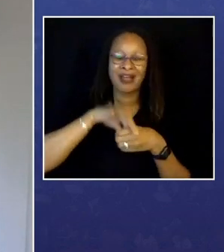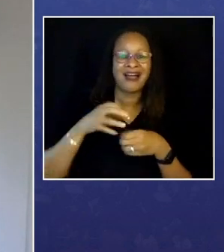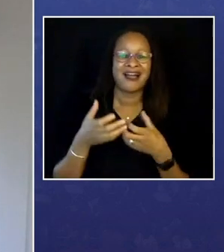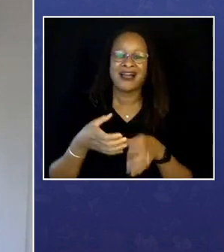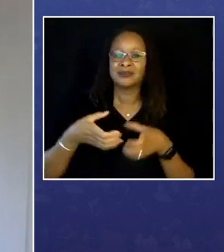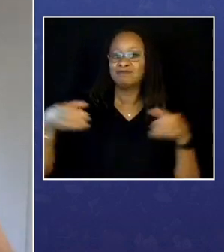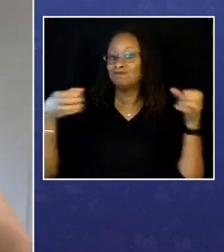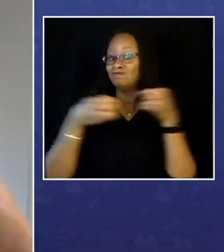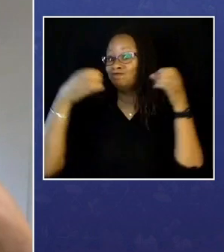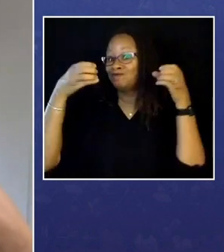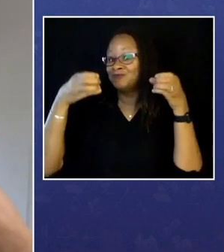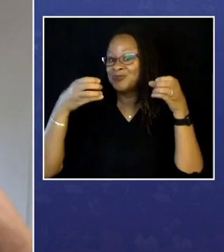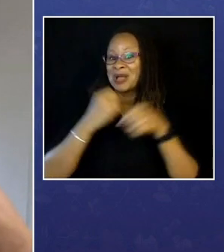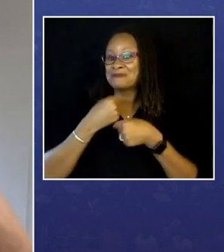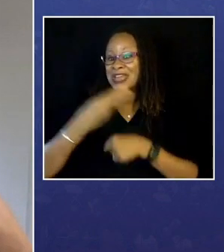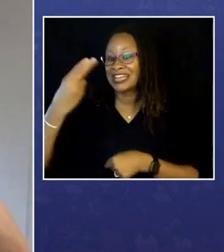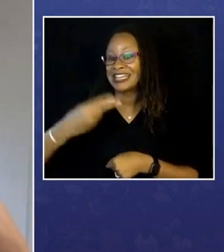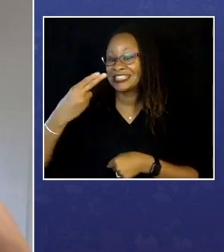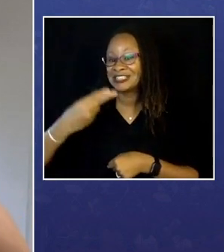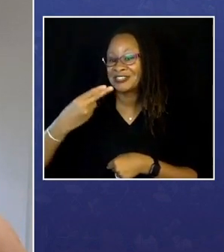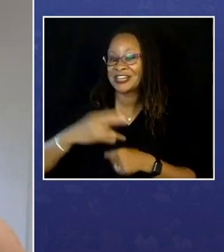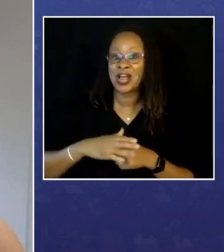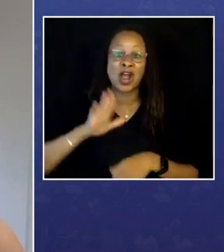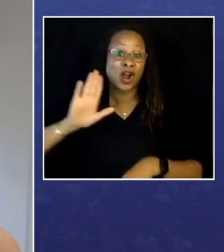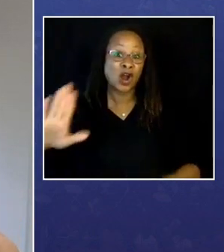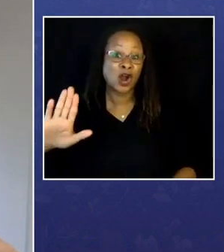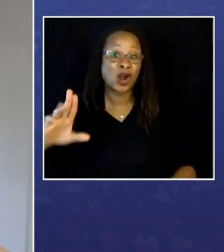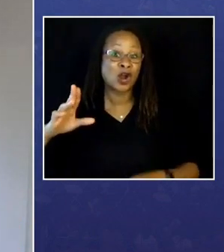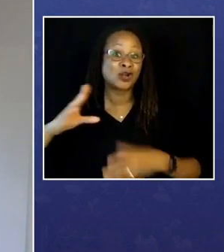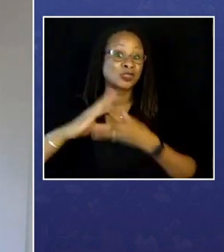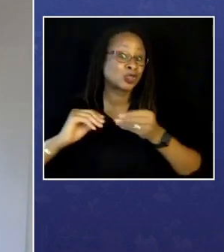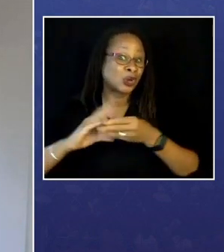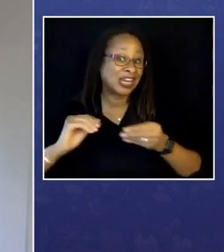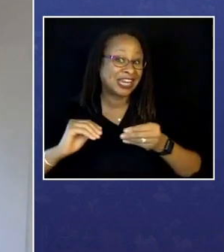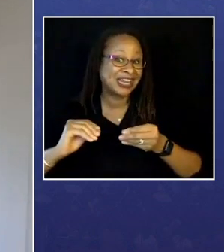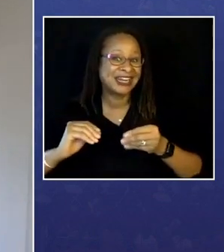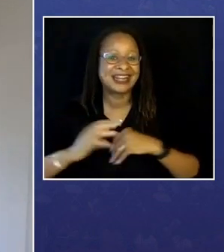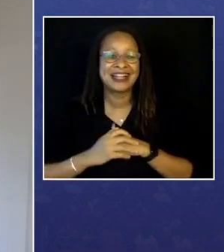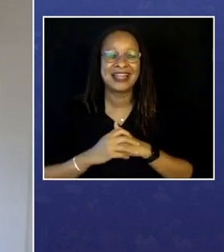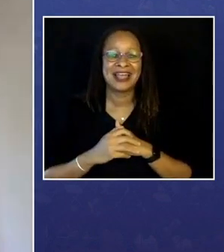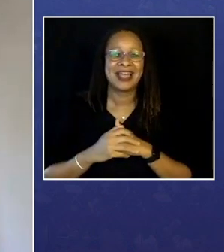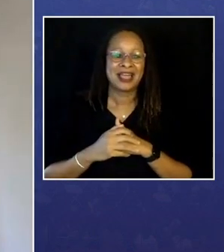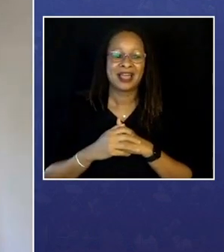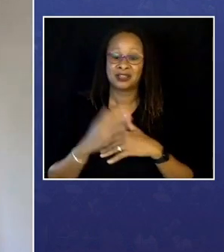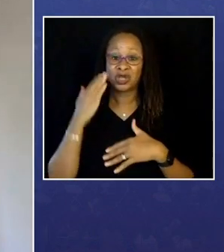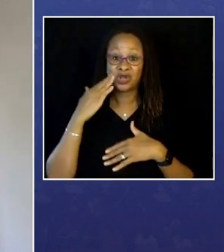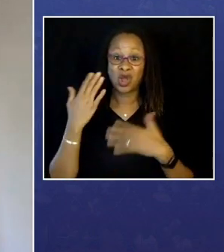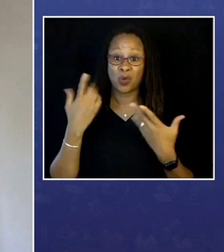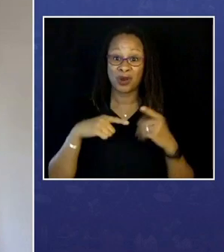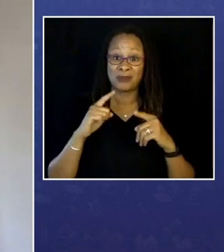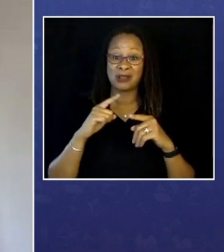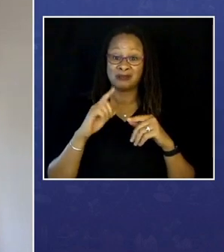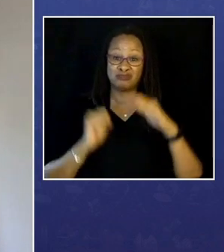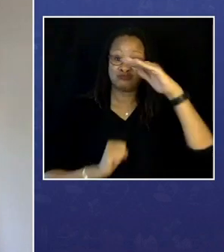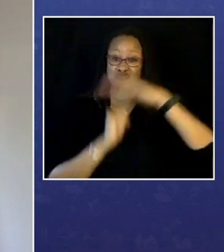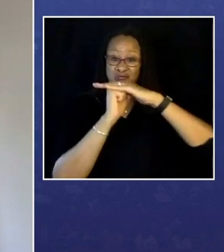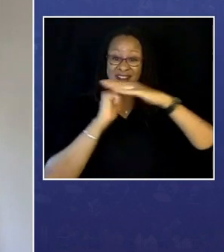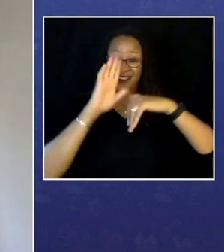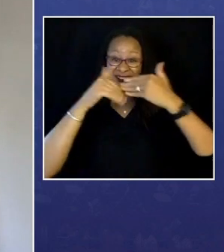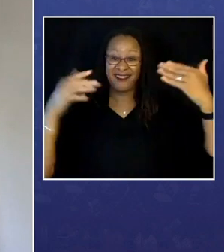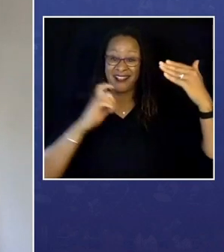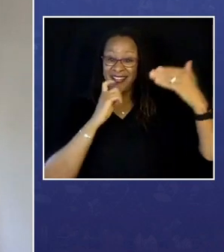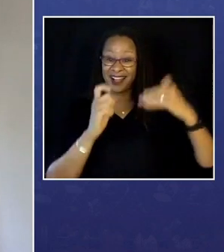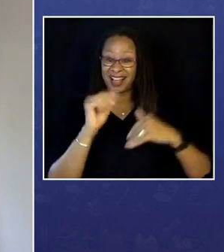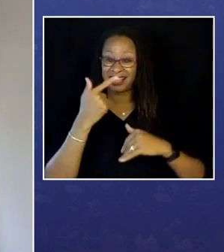making celebrating. Making history. Making history. Herstory. And you know what? We know something about breaking glass ceilings because you